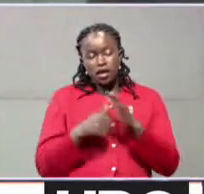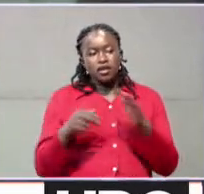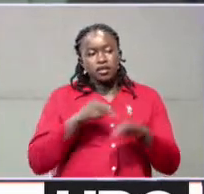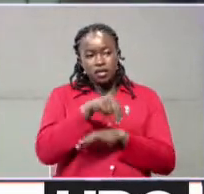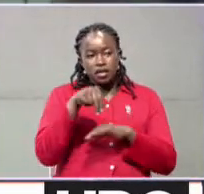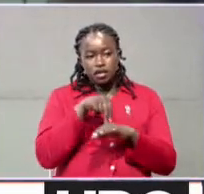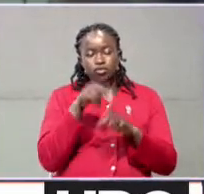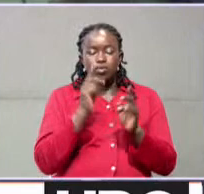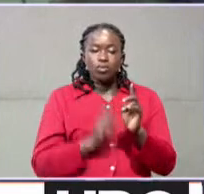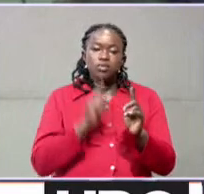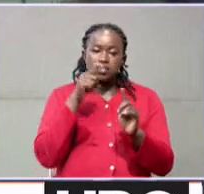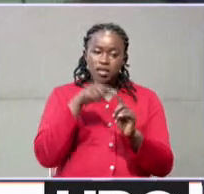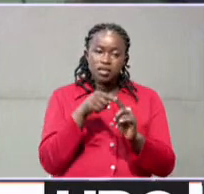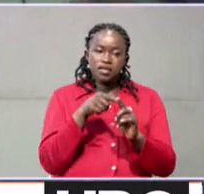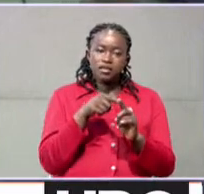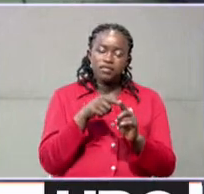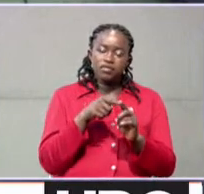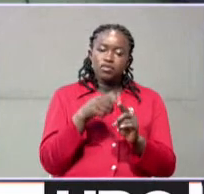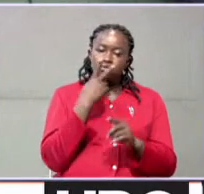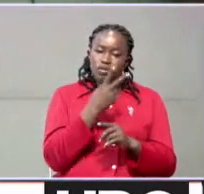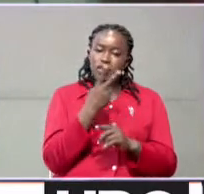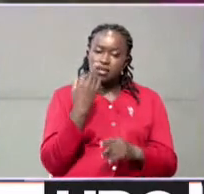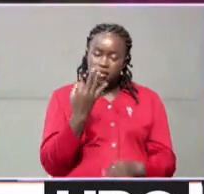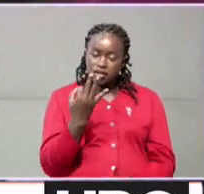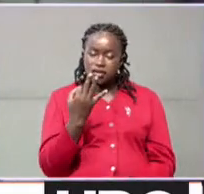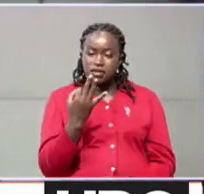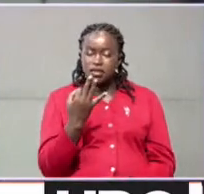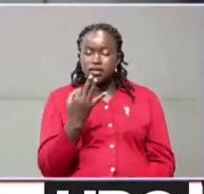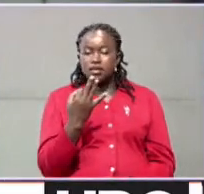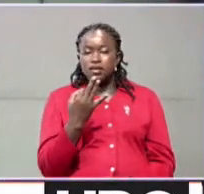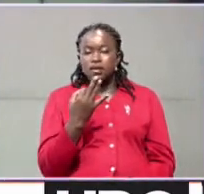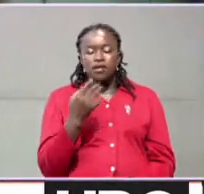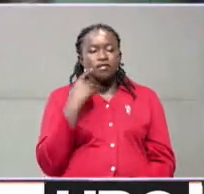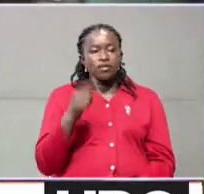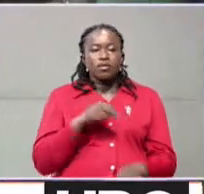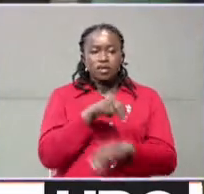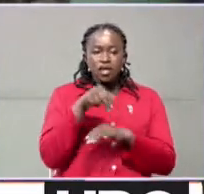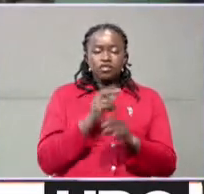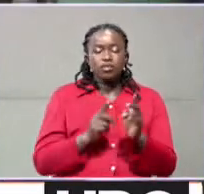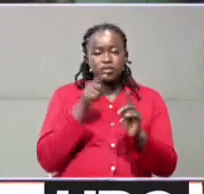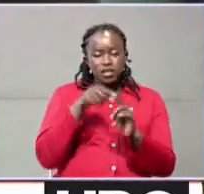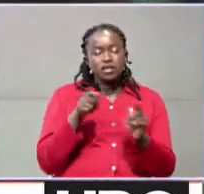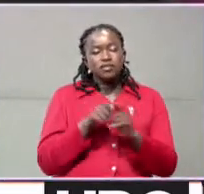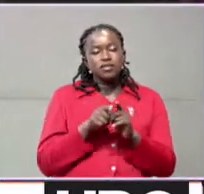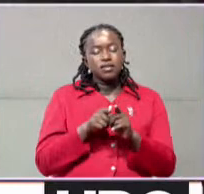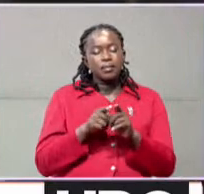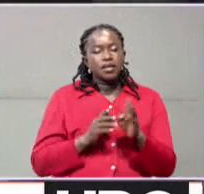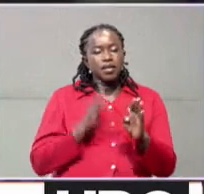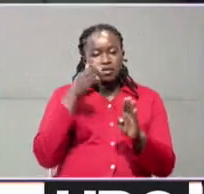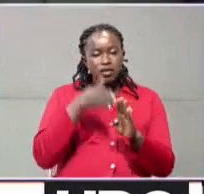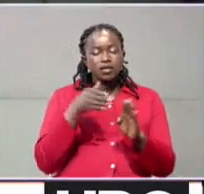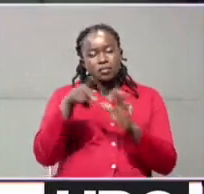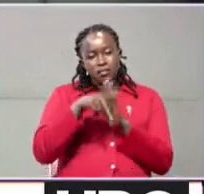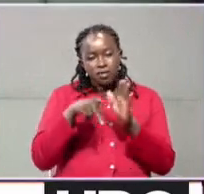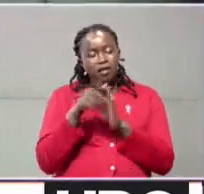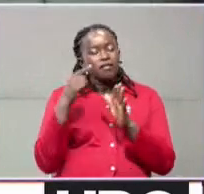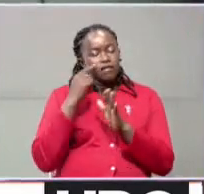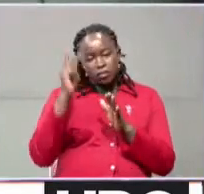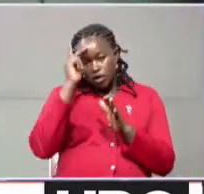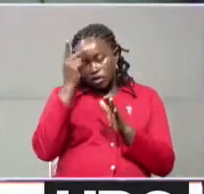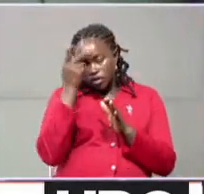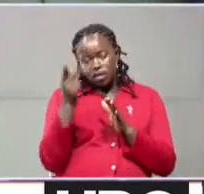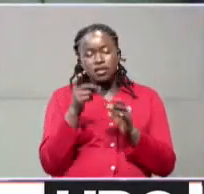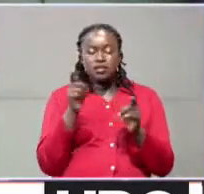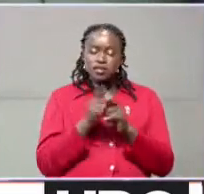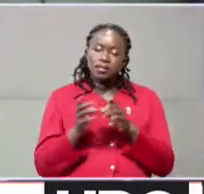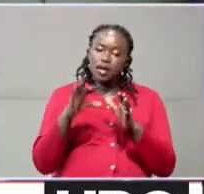objective roman 23 of the national objectives and the directive principles of state policy enjoins